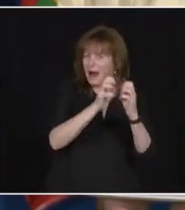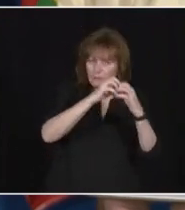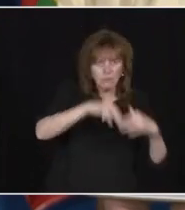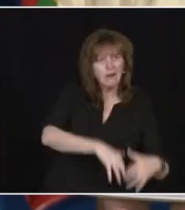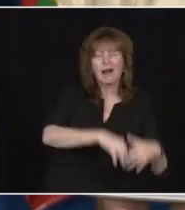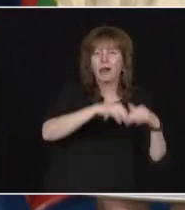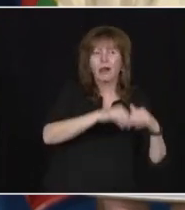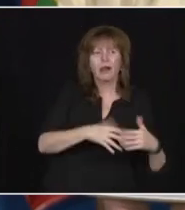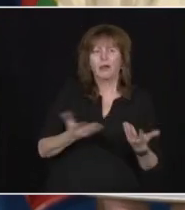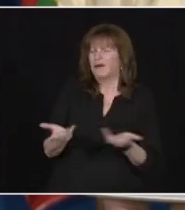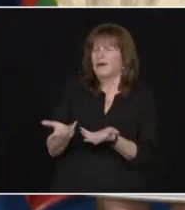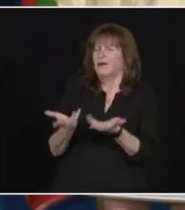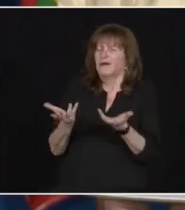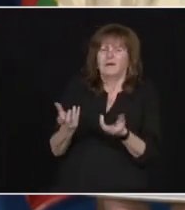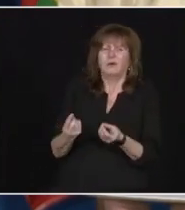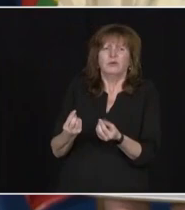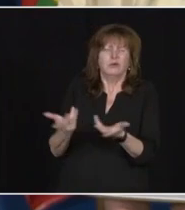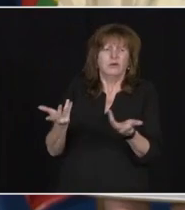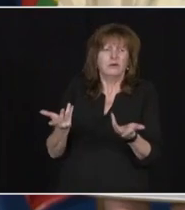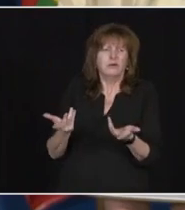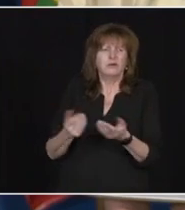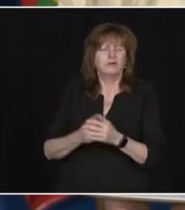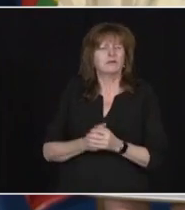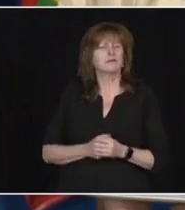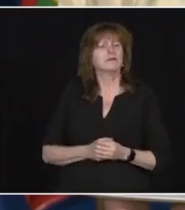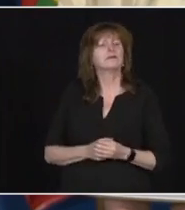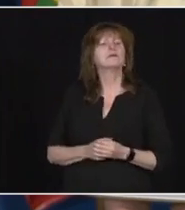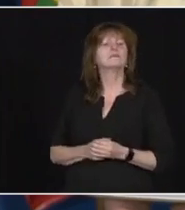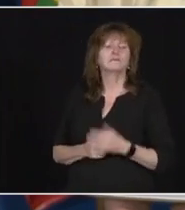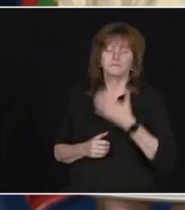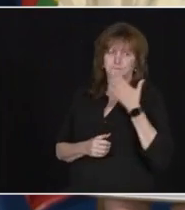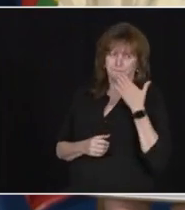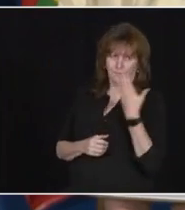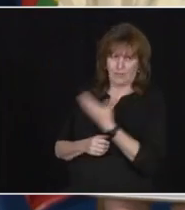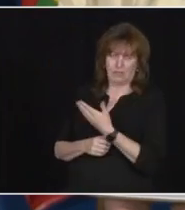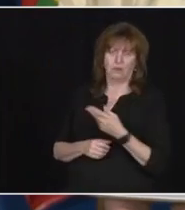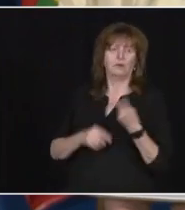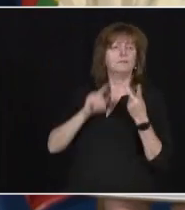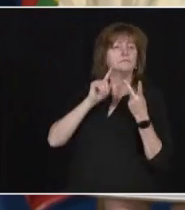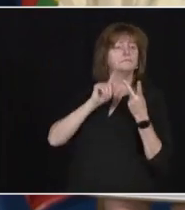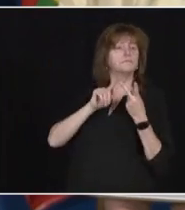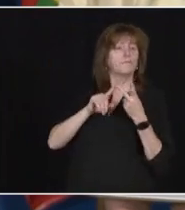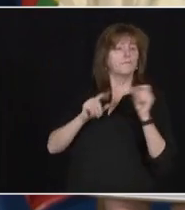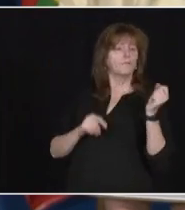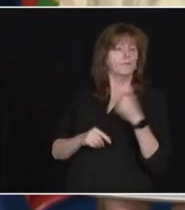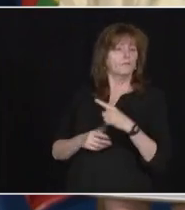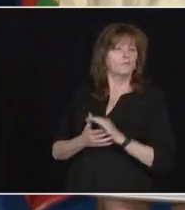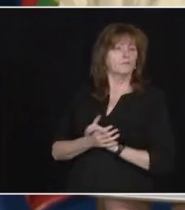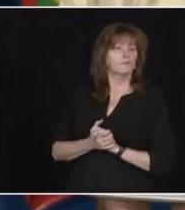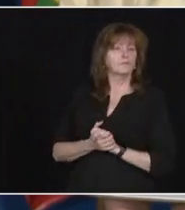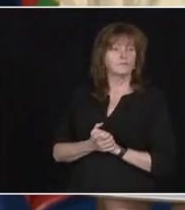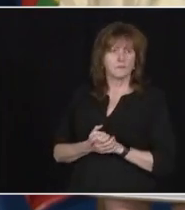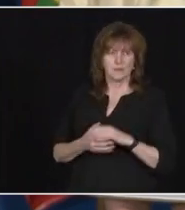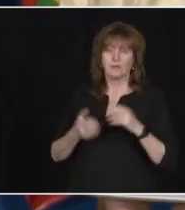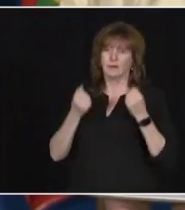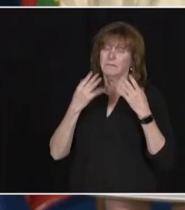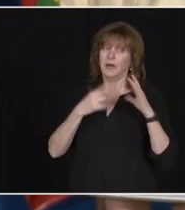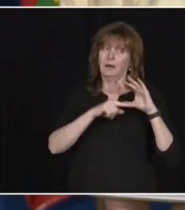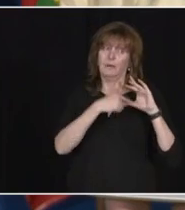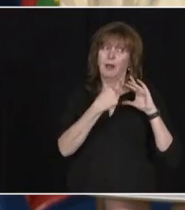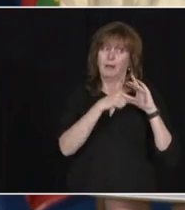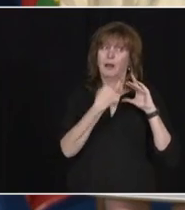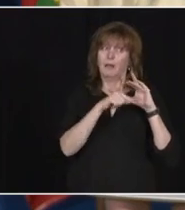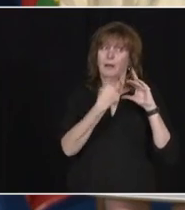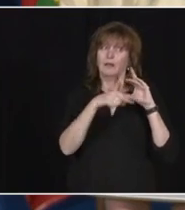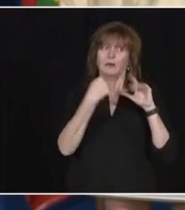of view on it, Cynthia. Thank you. And my next question, I'm getting a lot of emails from people who are on